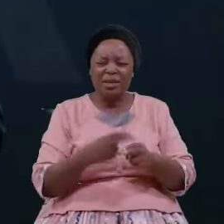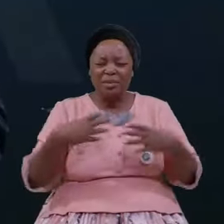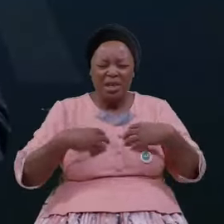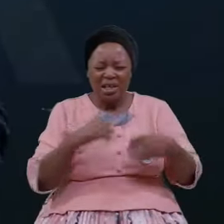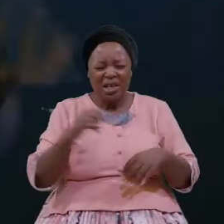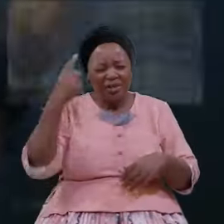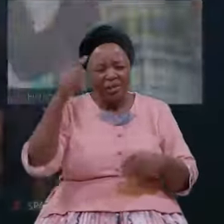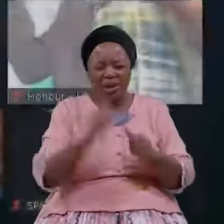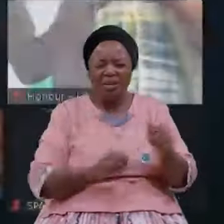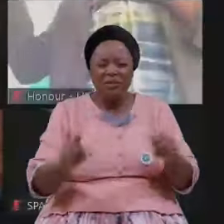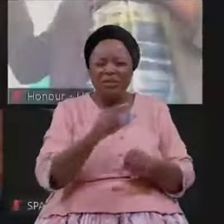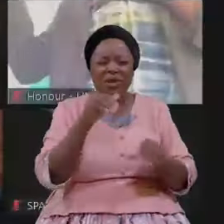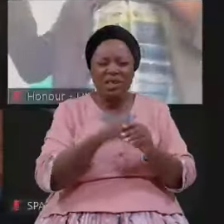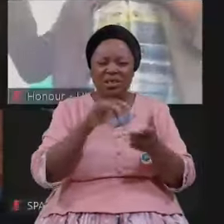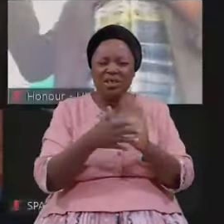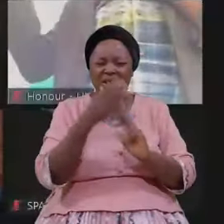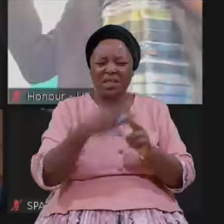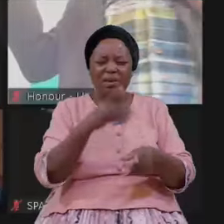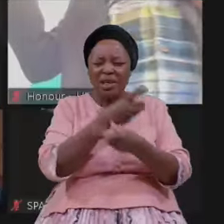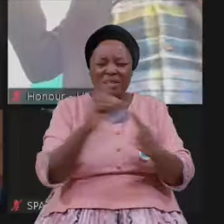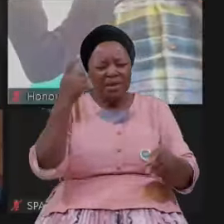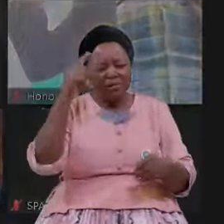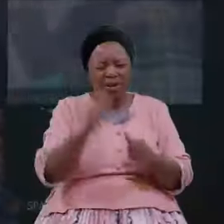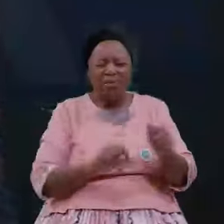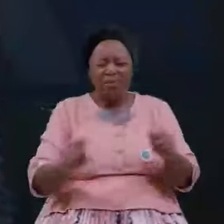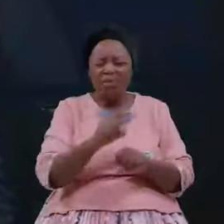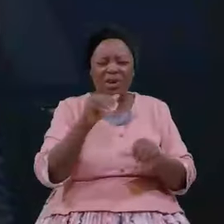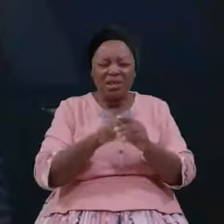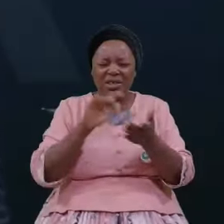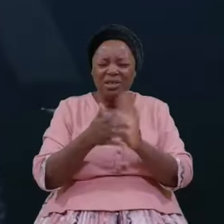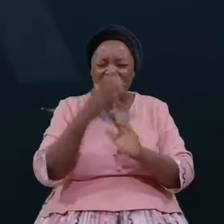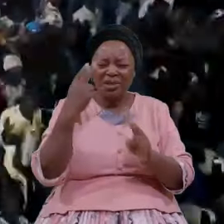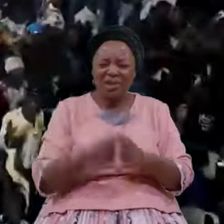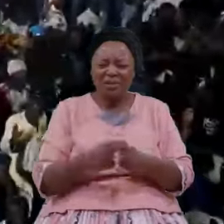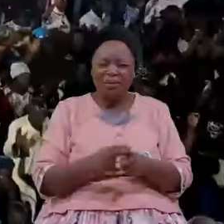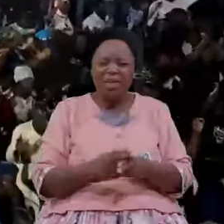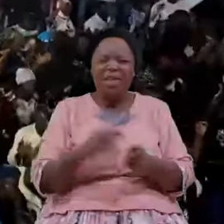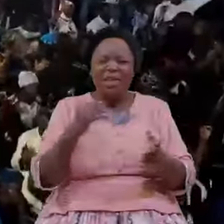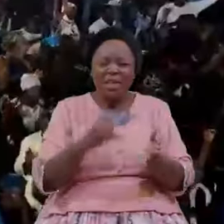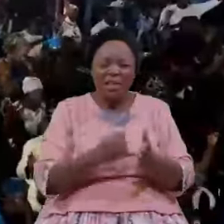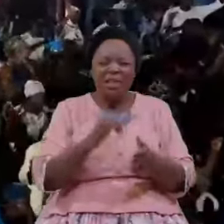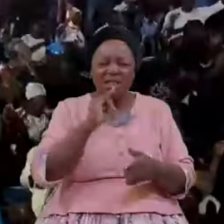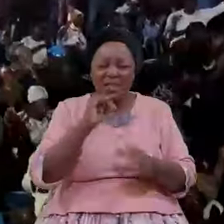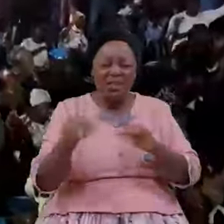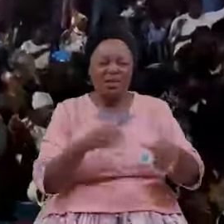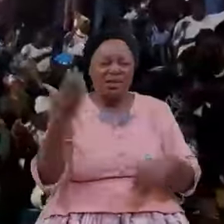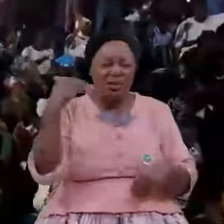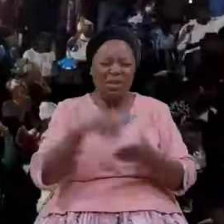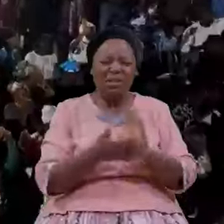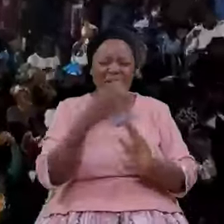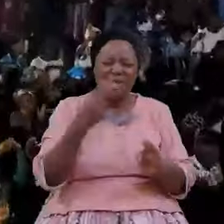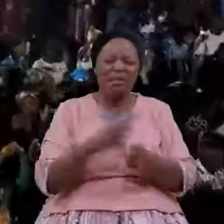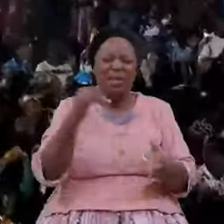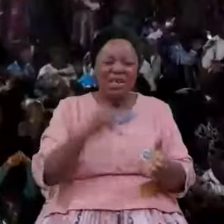everyone. Deliverance for everyone. It is done. It is